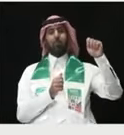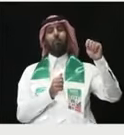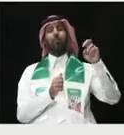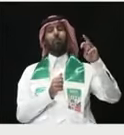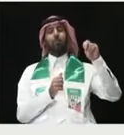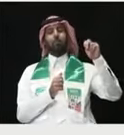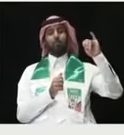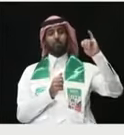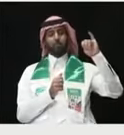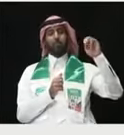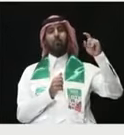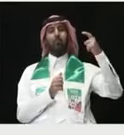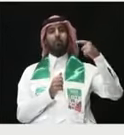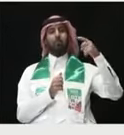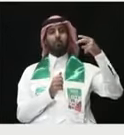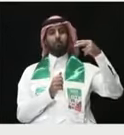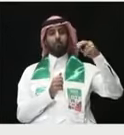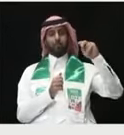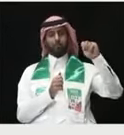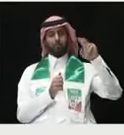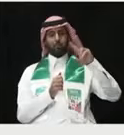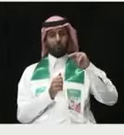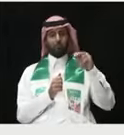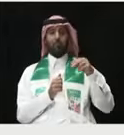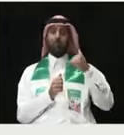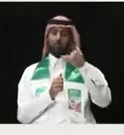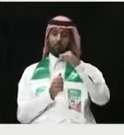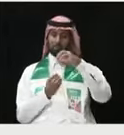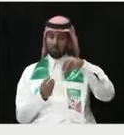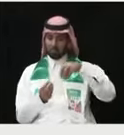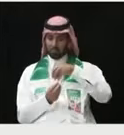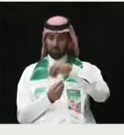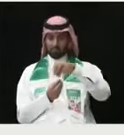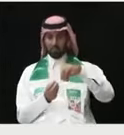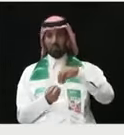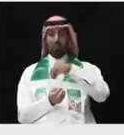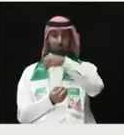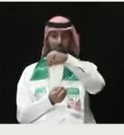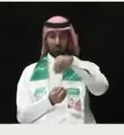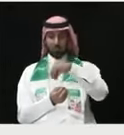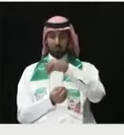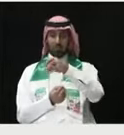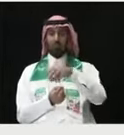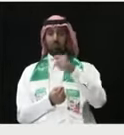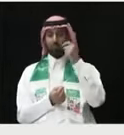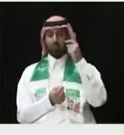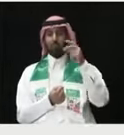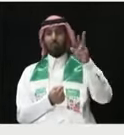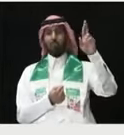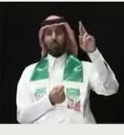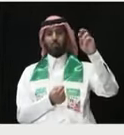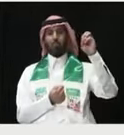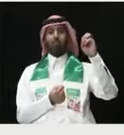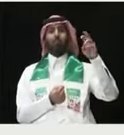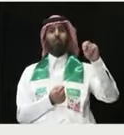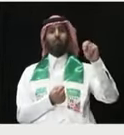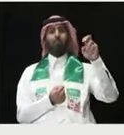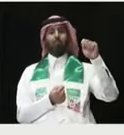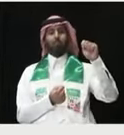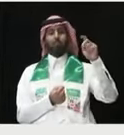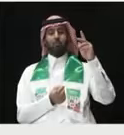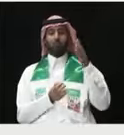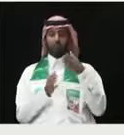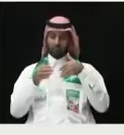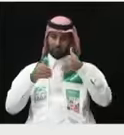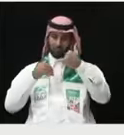go yesterday? We visited the Roman baths. So, visited because we have a did. We